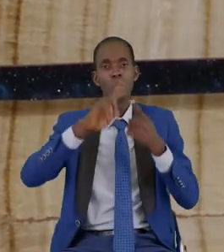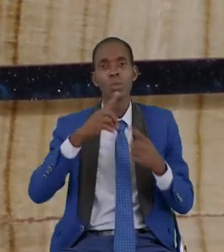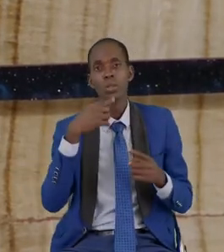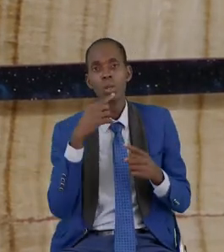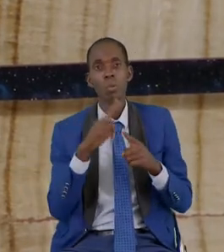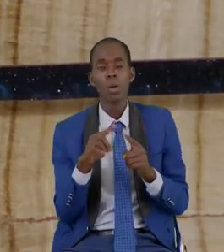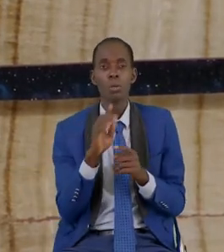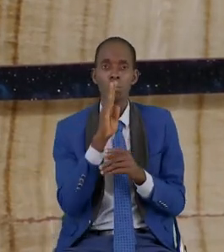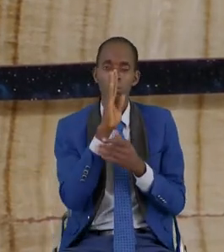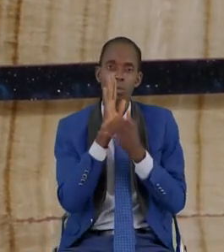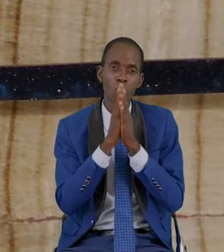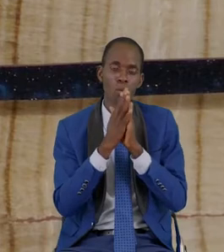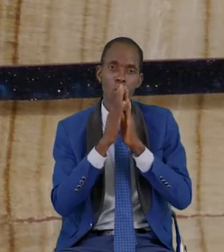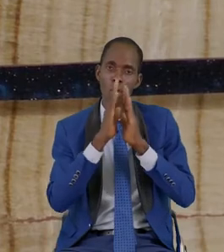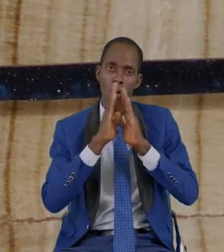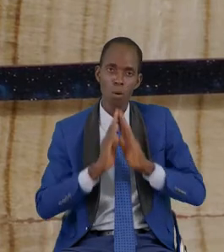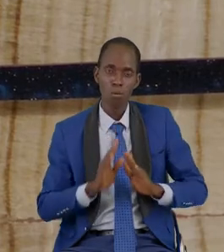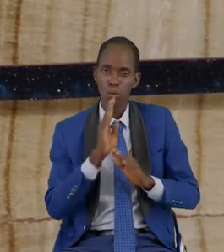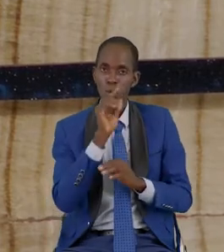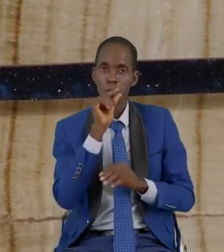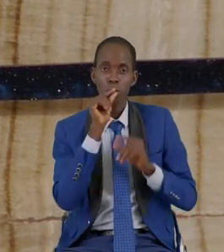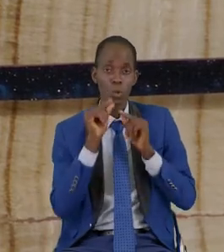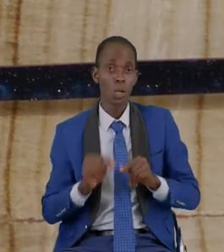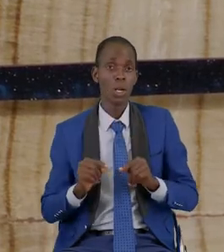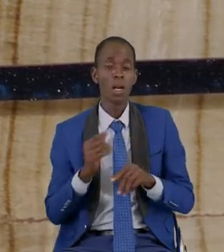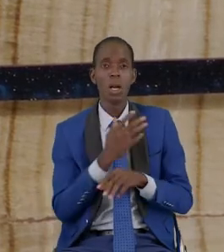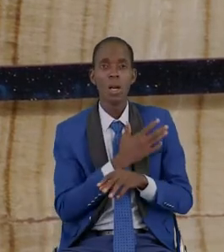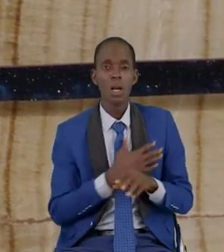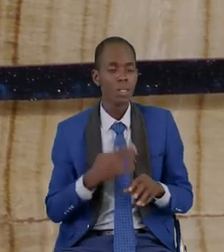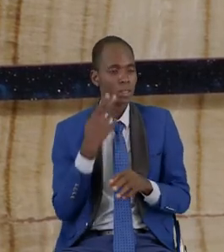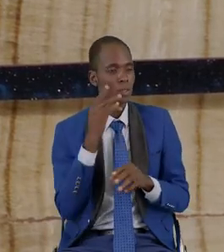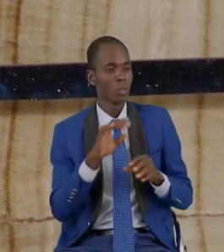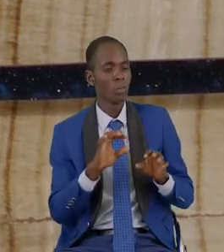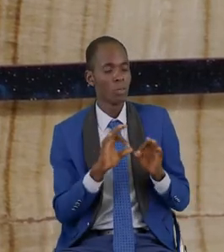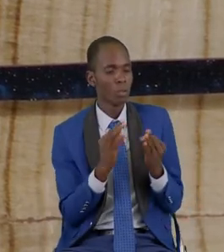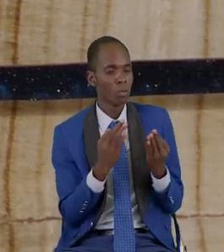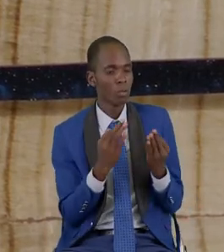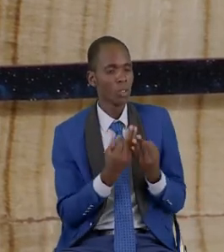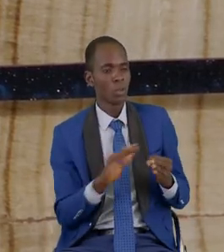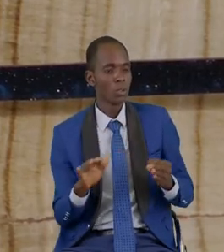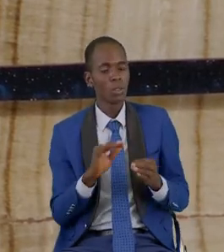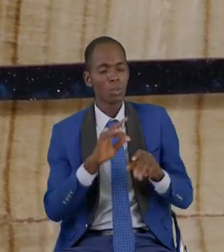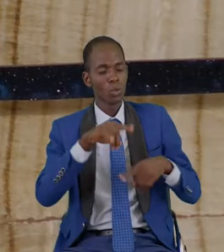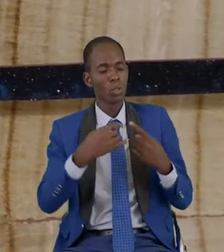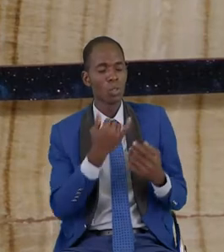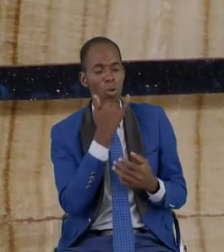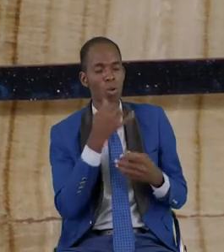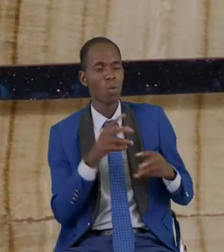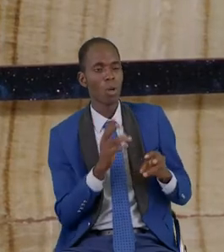going down the drain, keep quiet. And see them derailing your children, and keep quiet. And see them